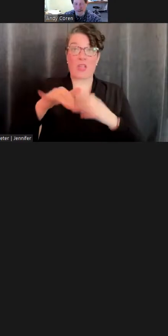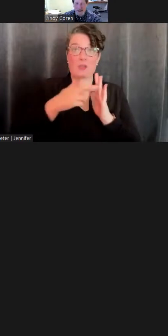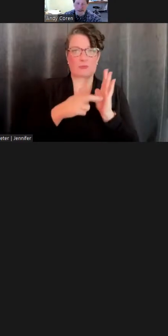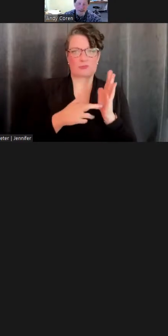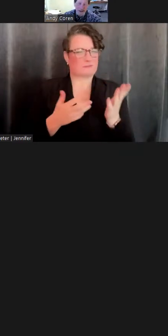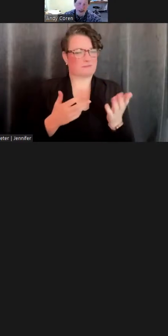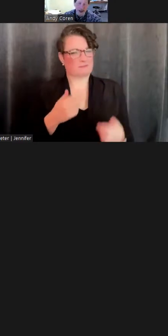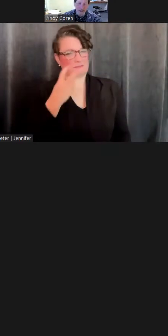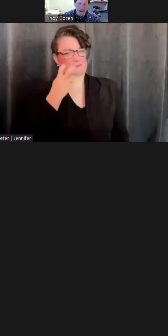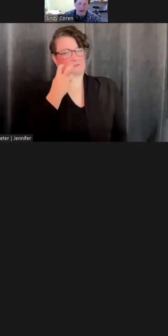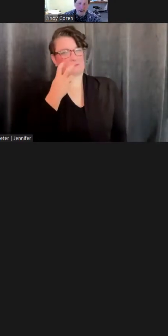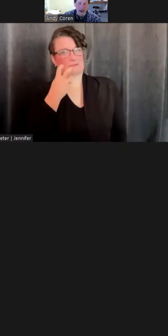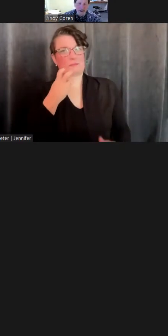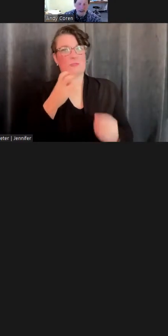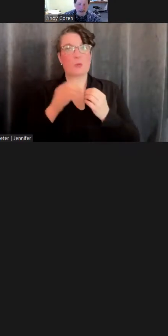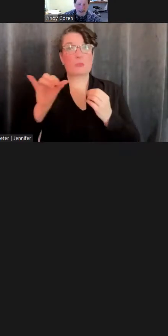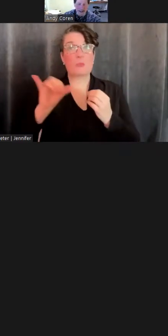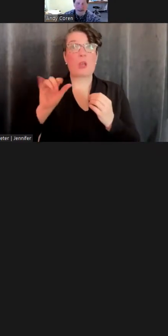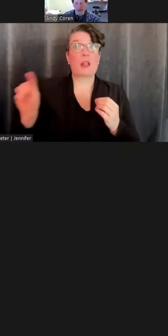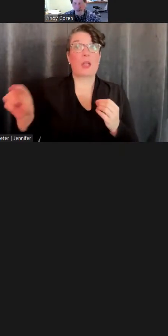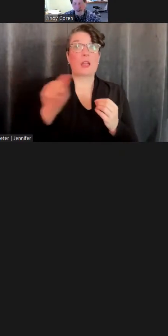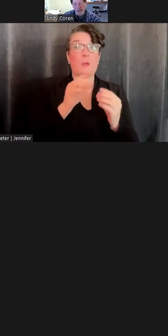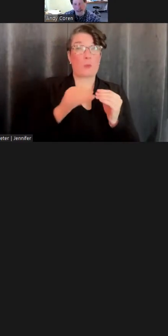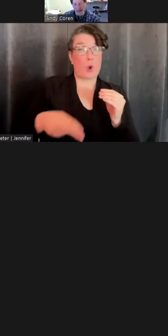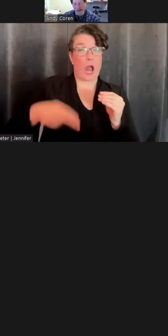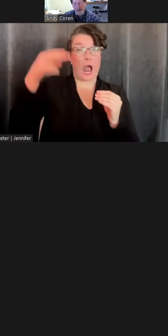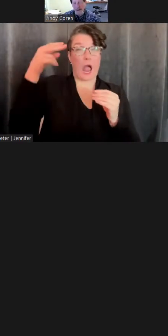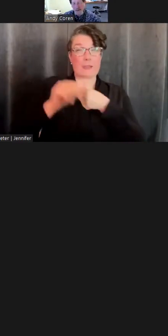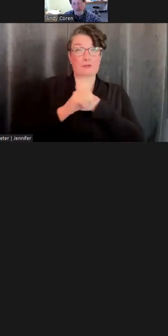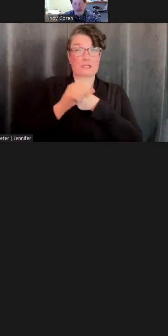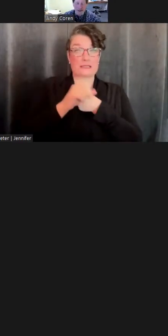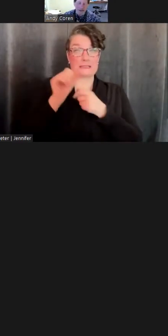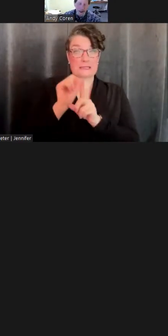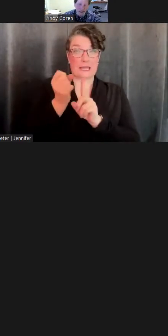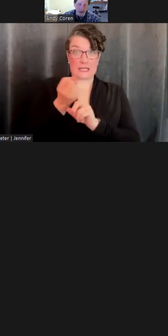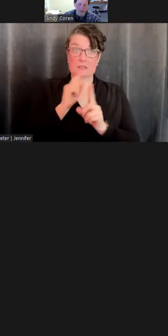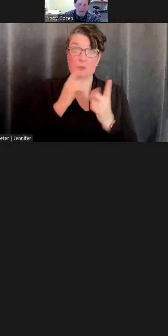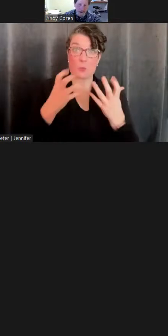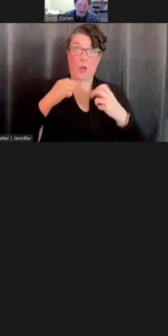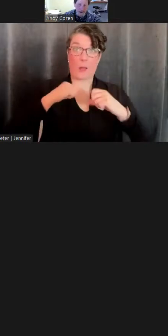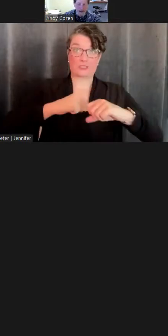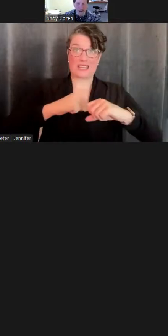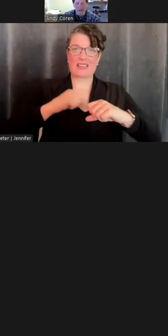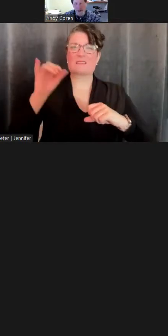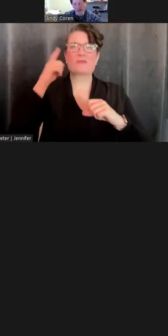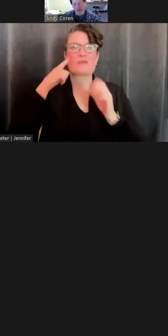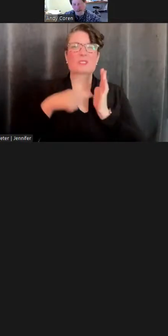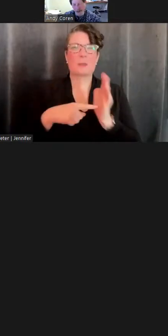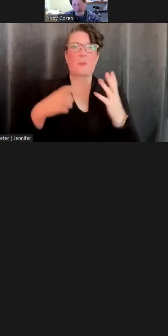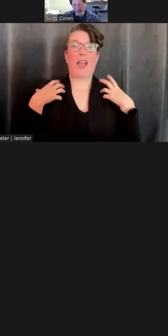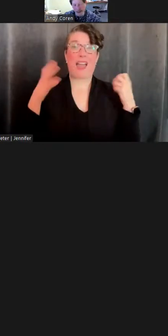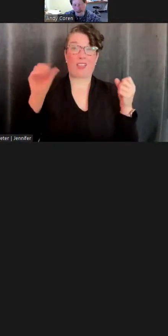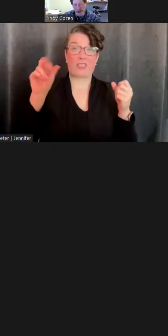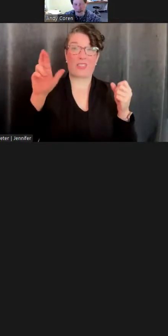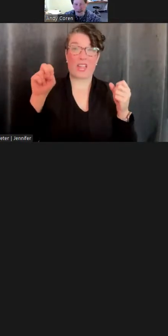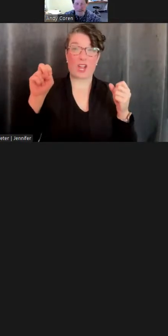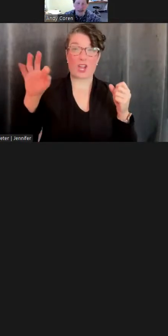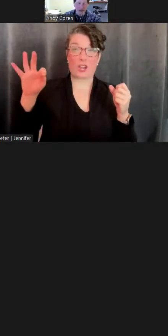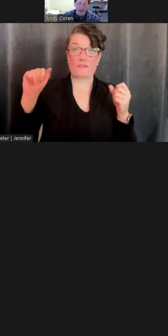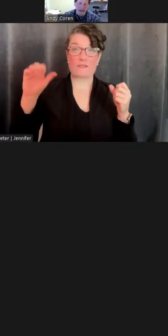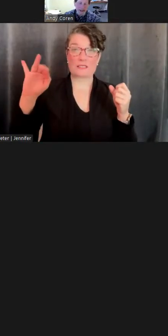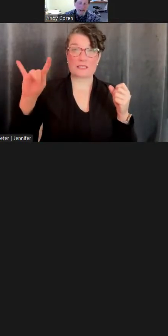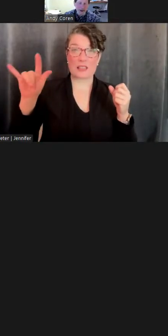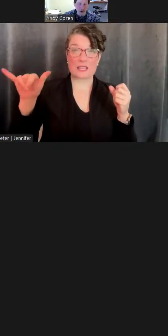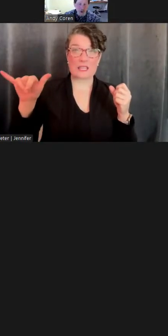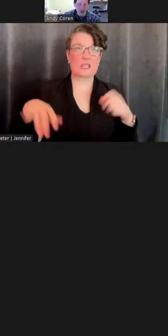probably leave it in some of the higher risk congregate settings that we want to protect. For example, healthcare facilities, probably transportation hubs.